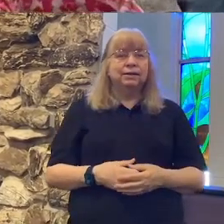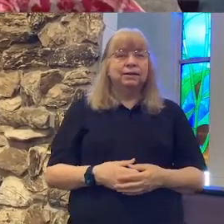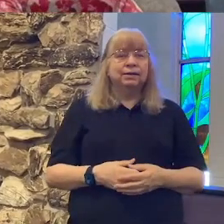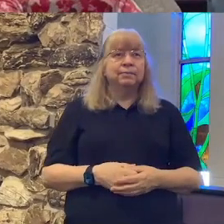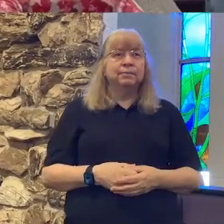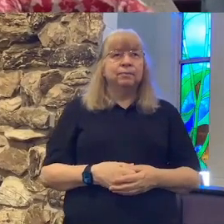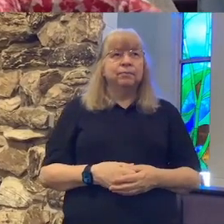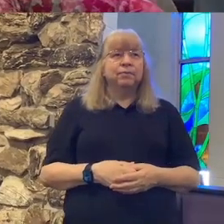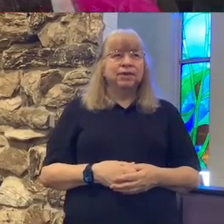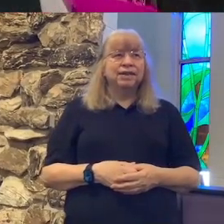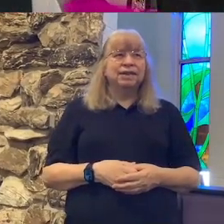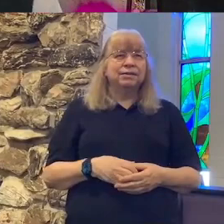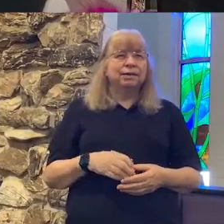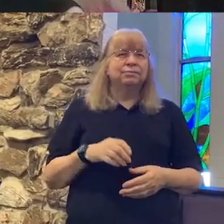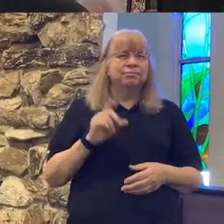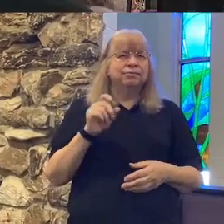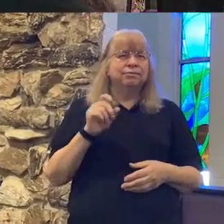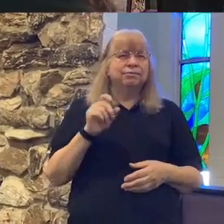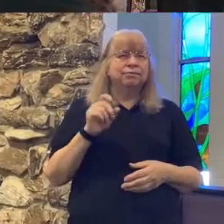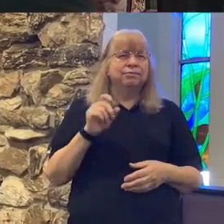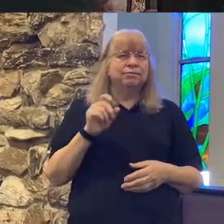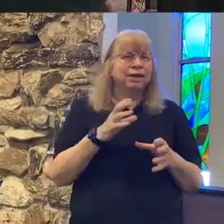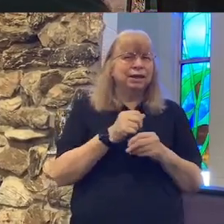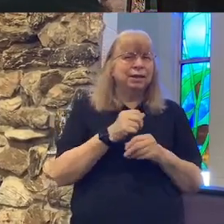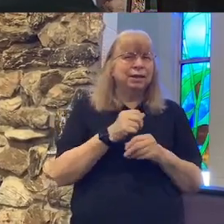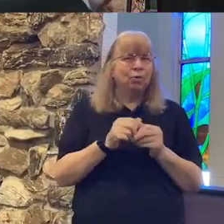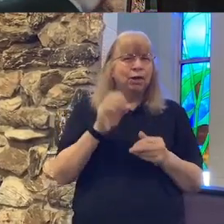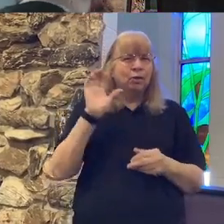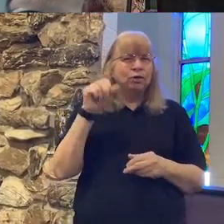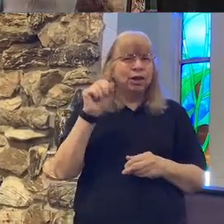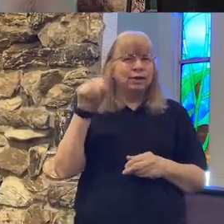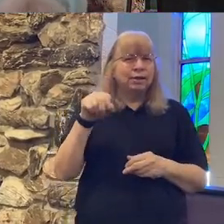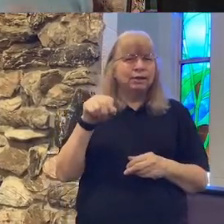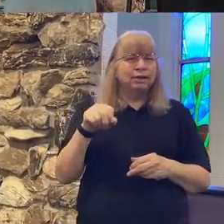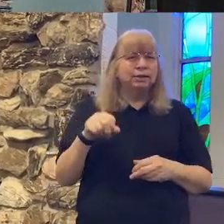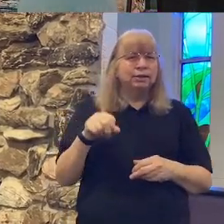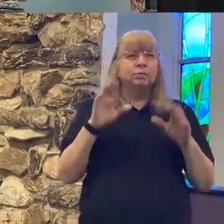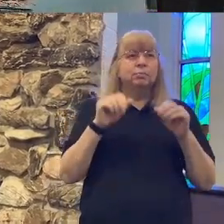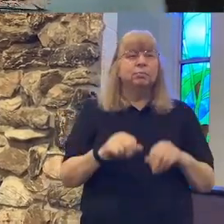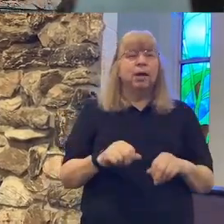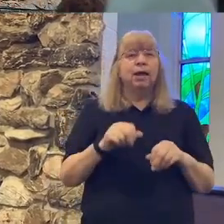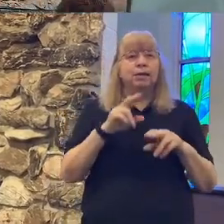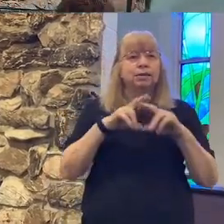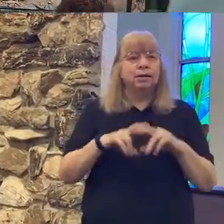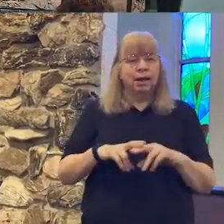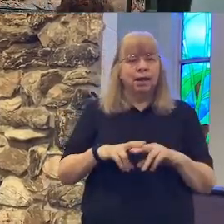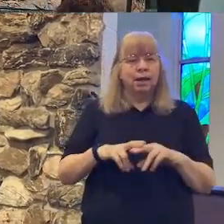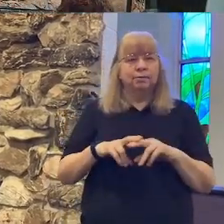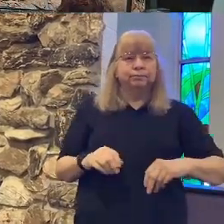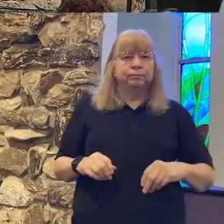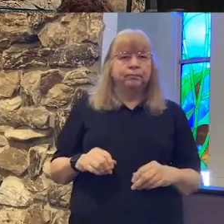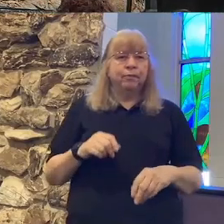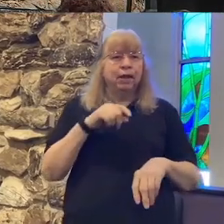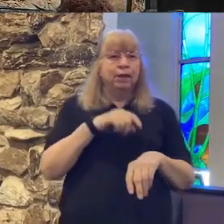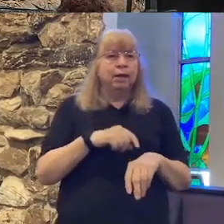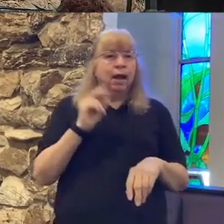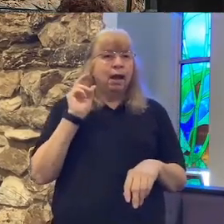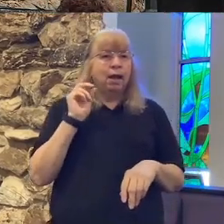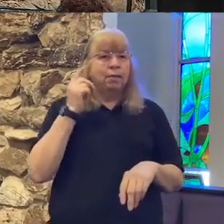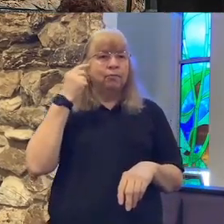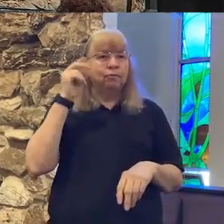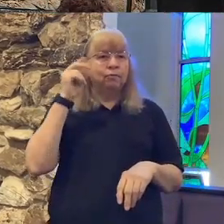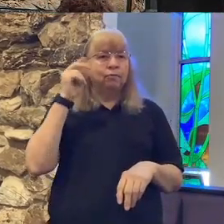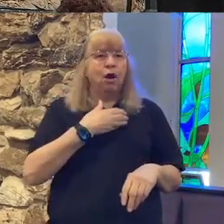Gotta get better with those yeses. You may have a seat. This is the time for our pastoral